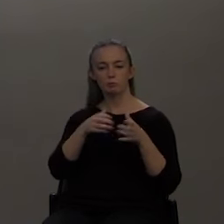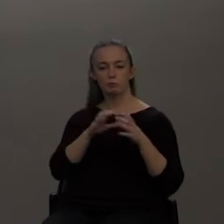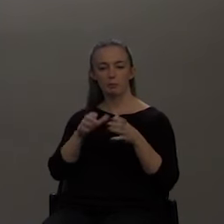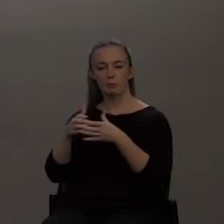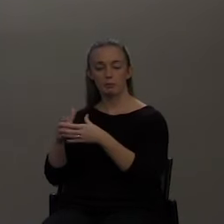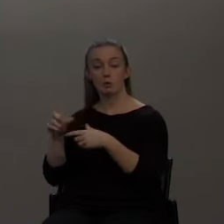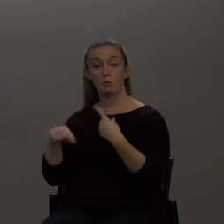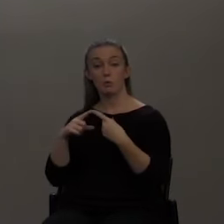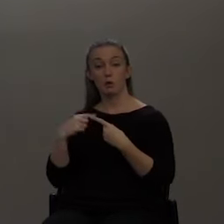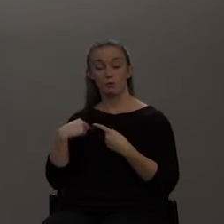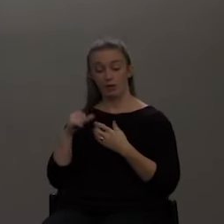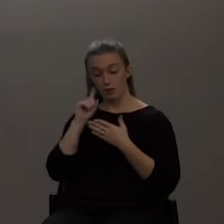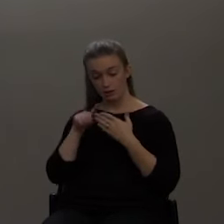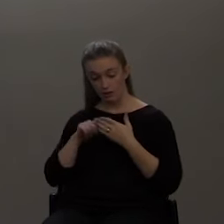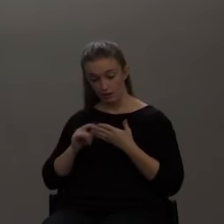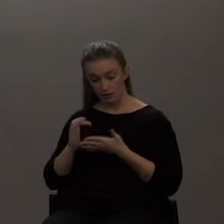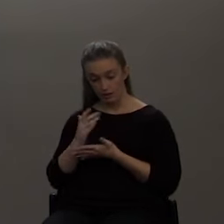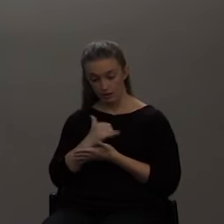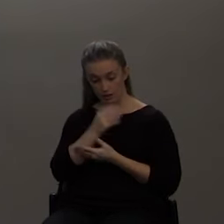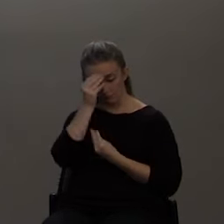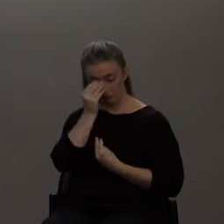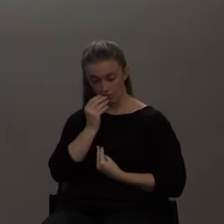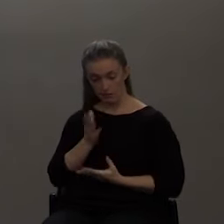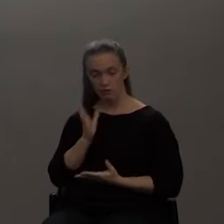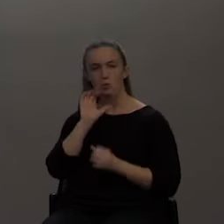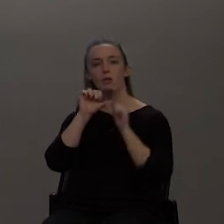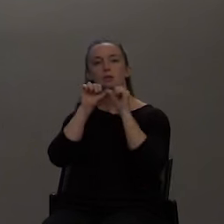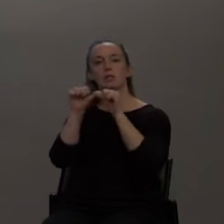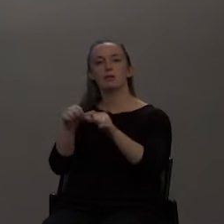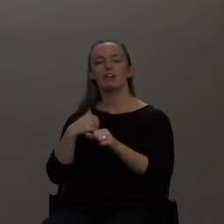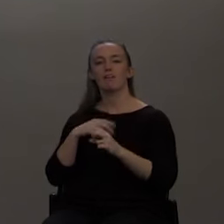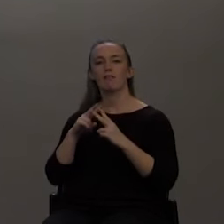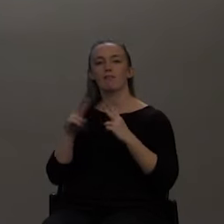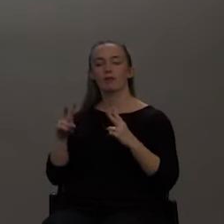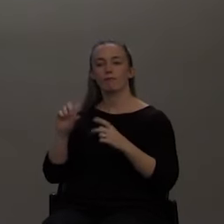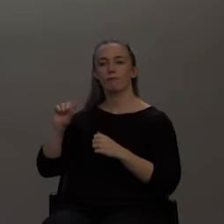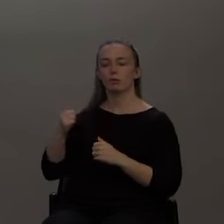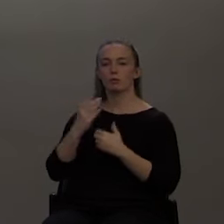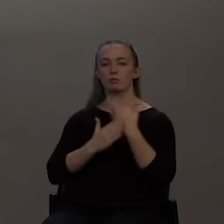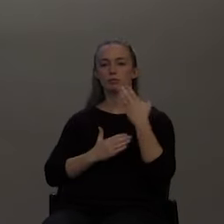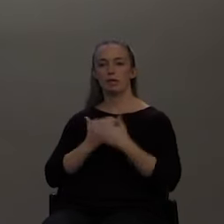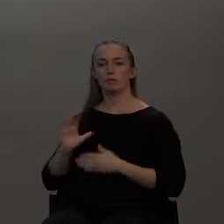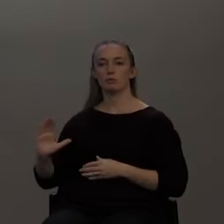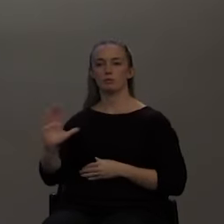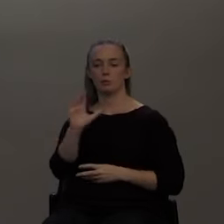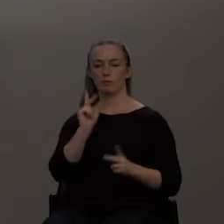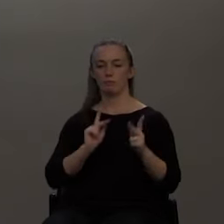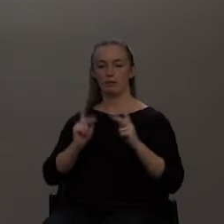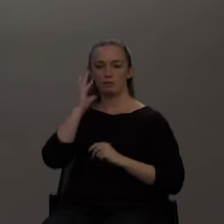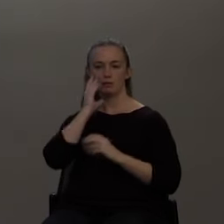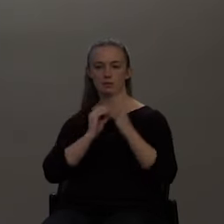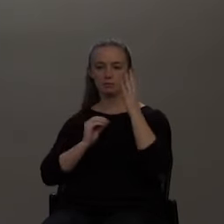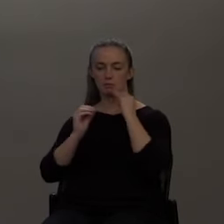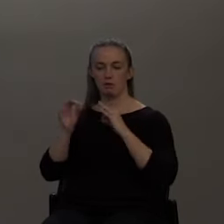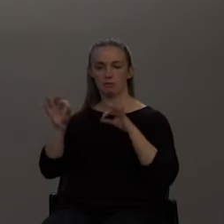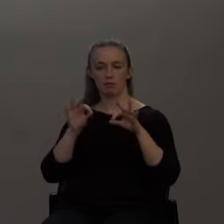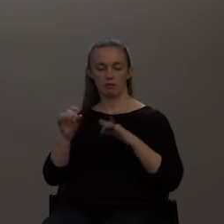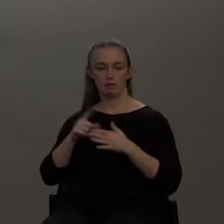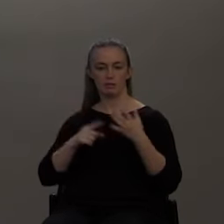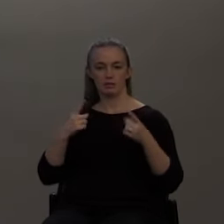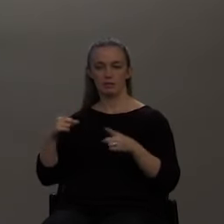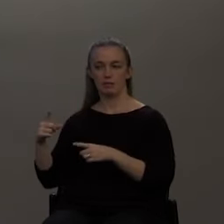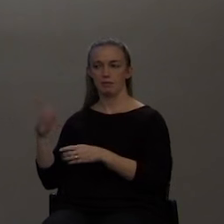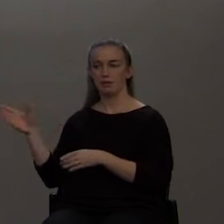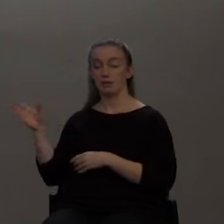information, we will also continue to get a very on-the-ground, first-hand experience of what's happening. Data is